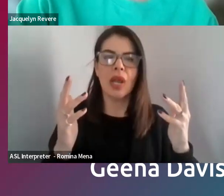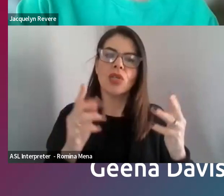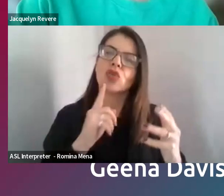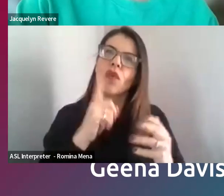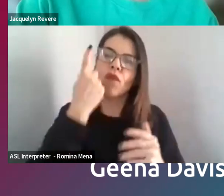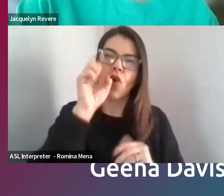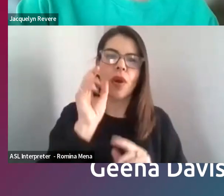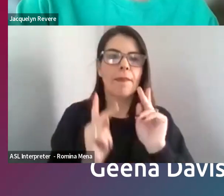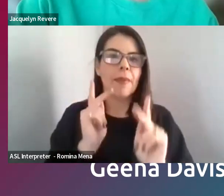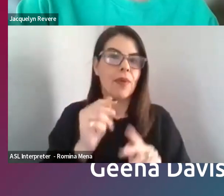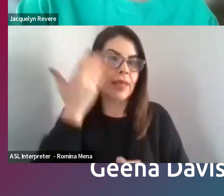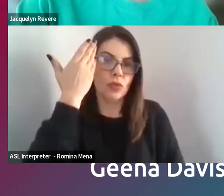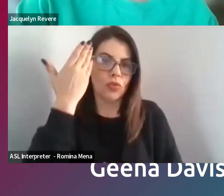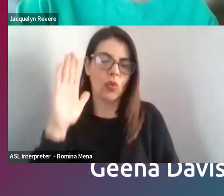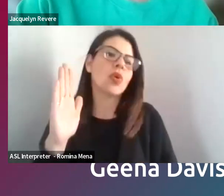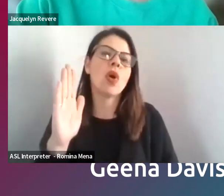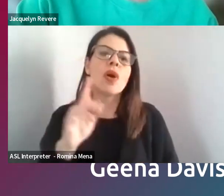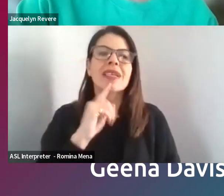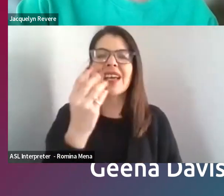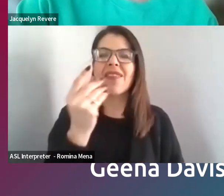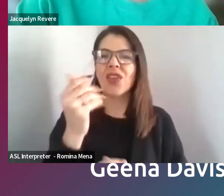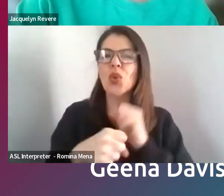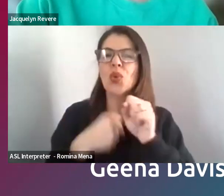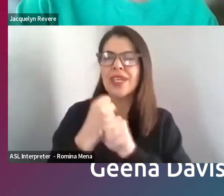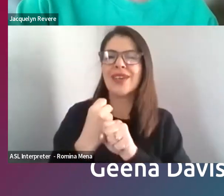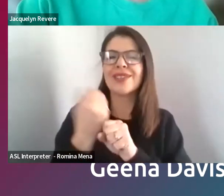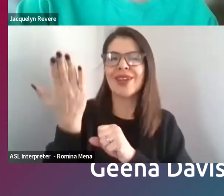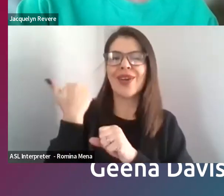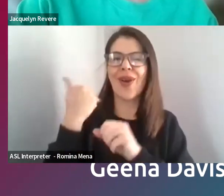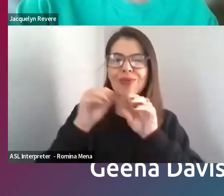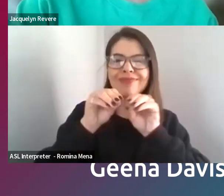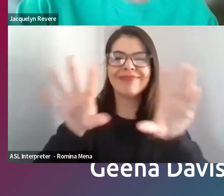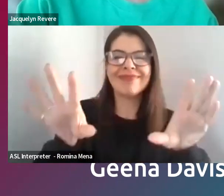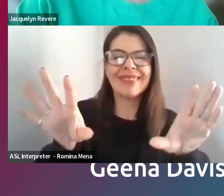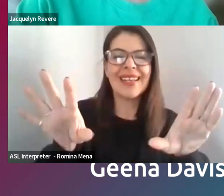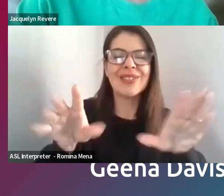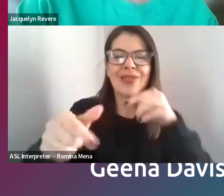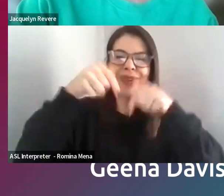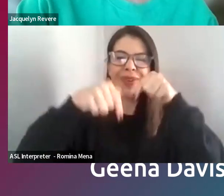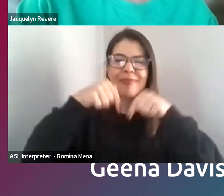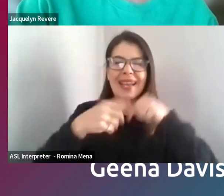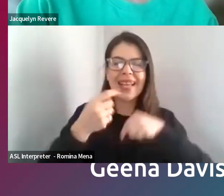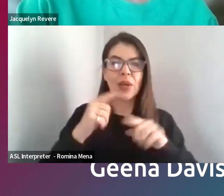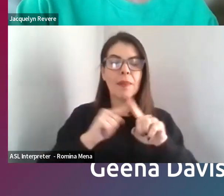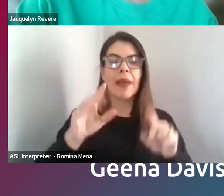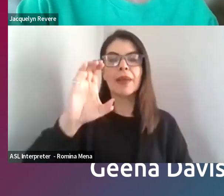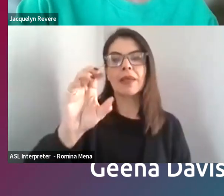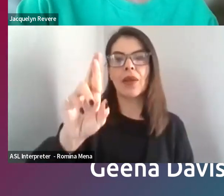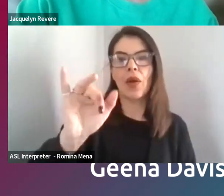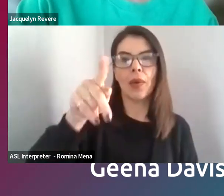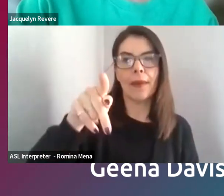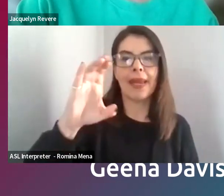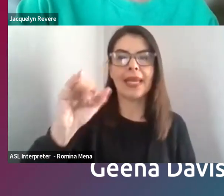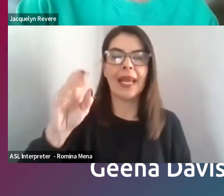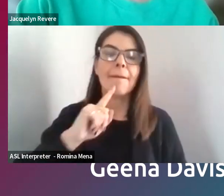for those that don't know, it's been a few years since it came out, so I'm like going back. But Crip Camp is